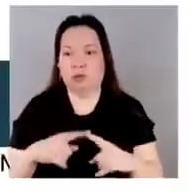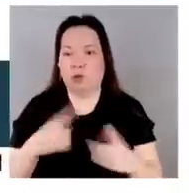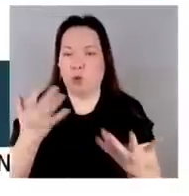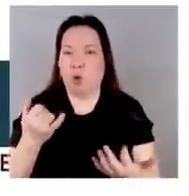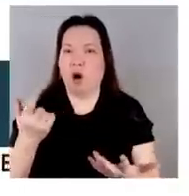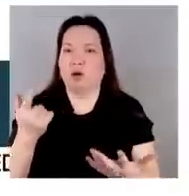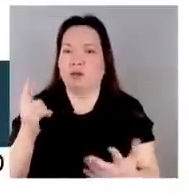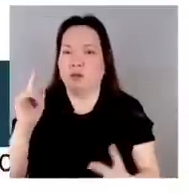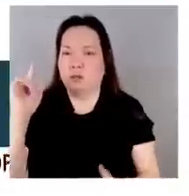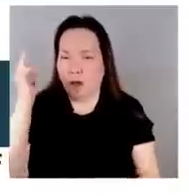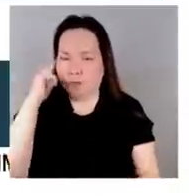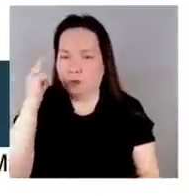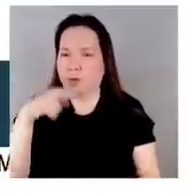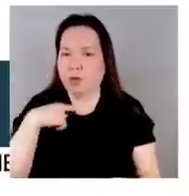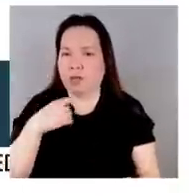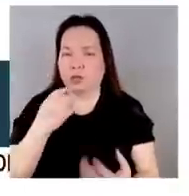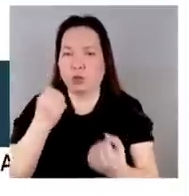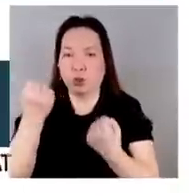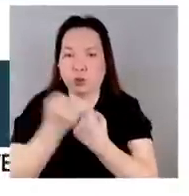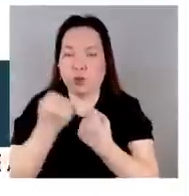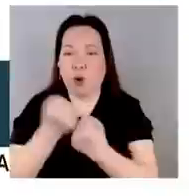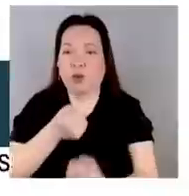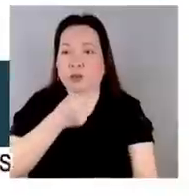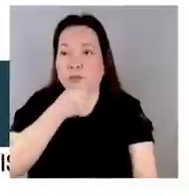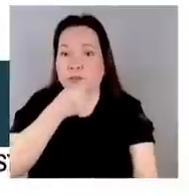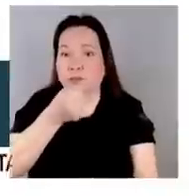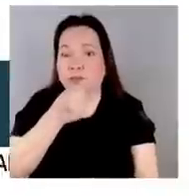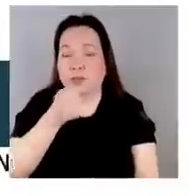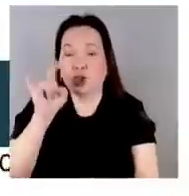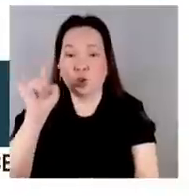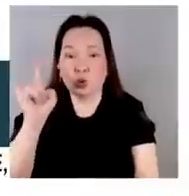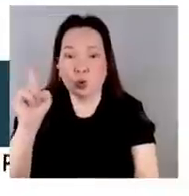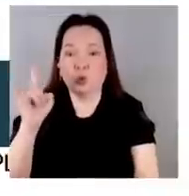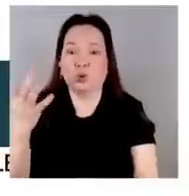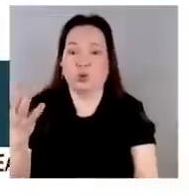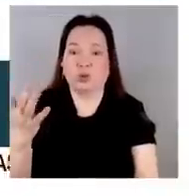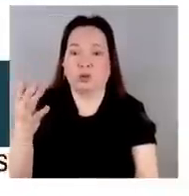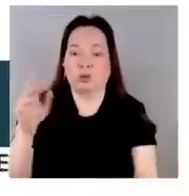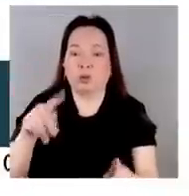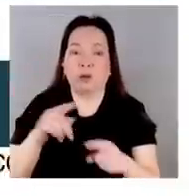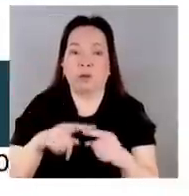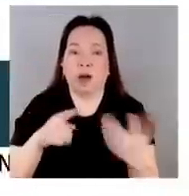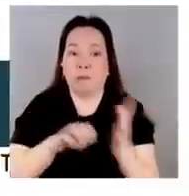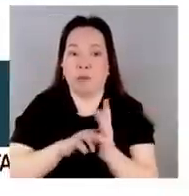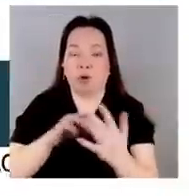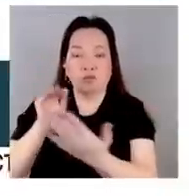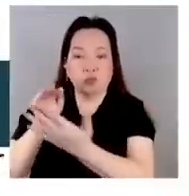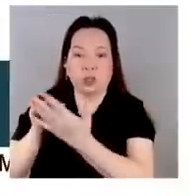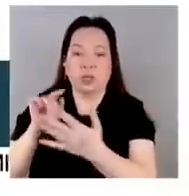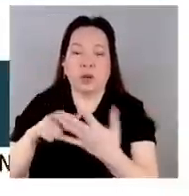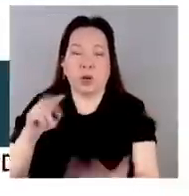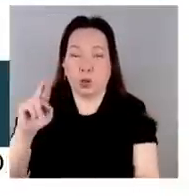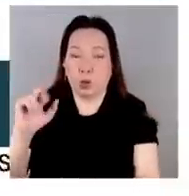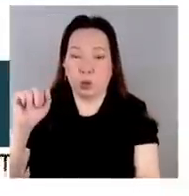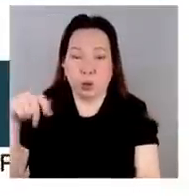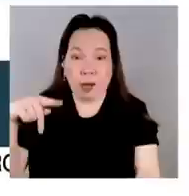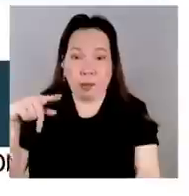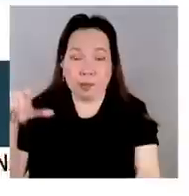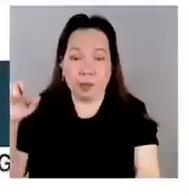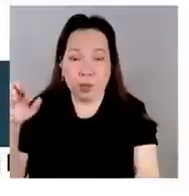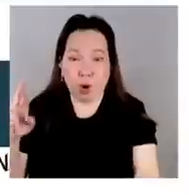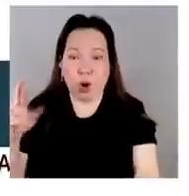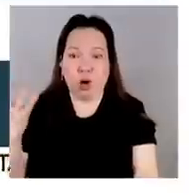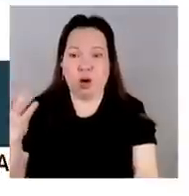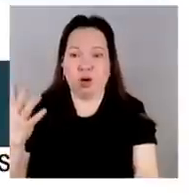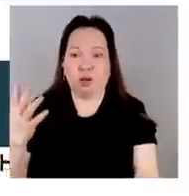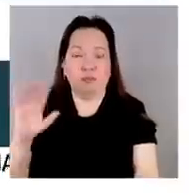free civil society. But that also means that, you know, the cases against Rapla, against Maria Ressa, cases against de